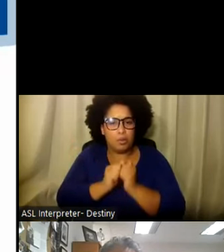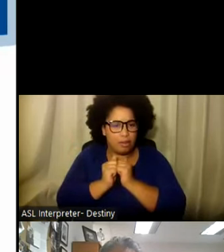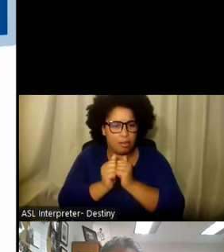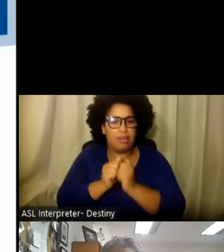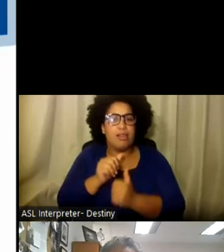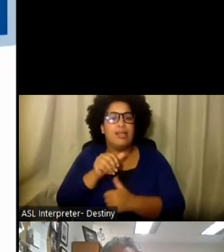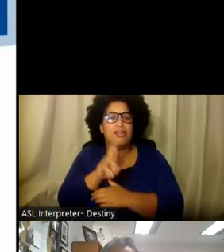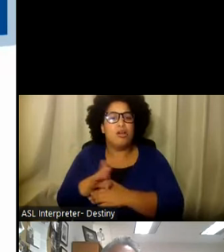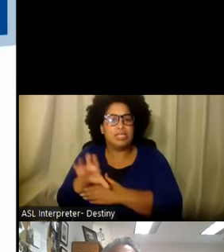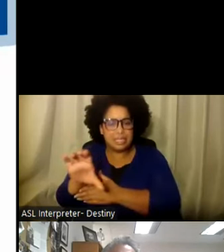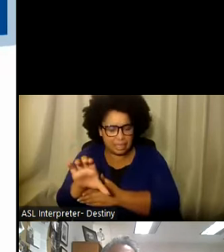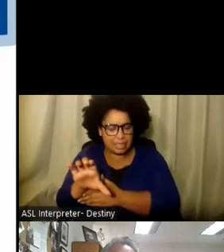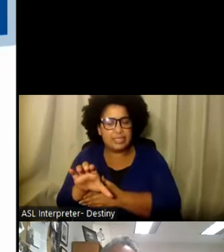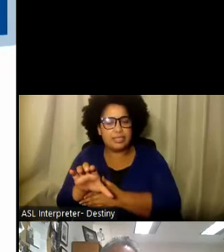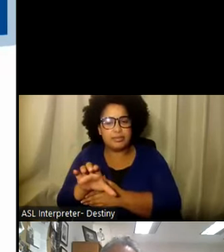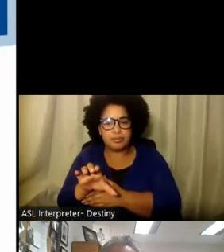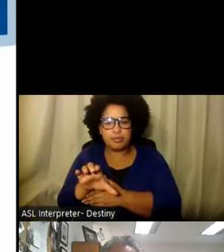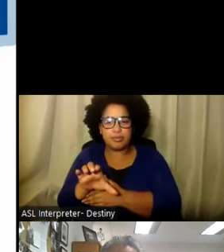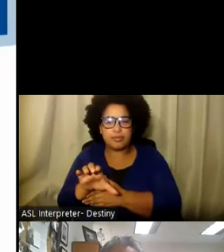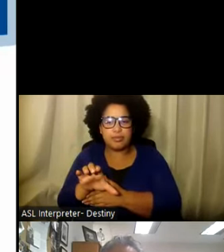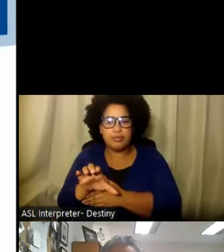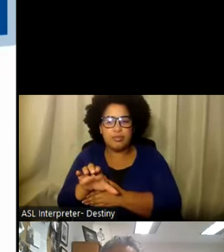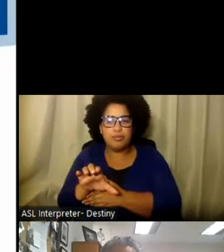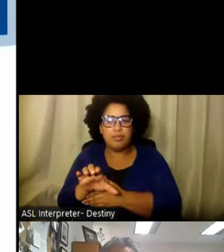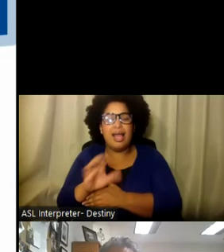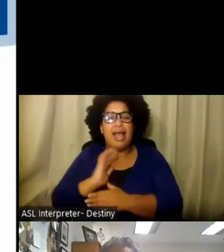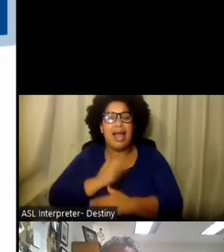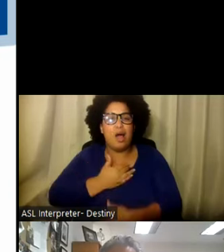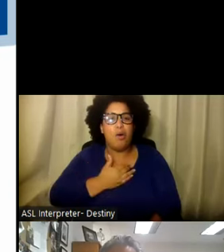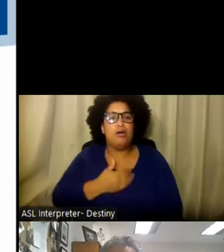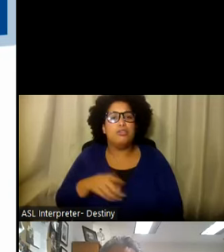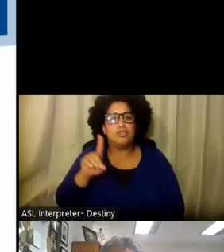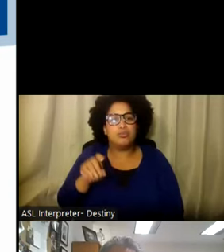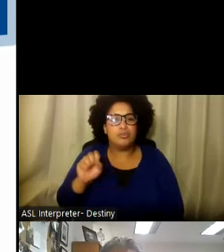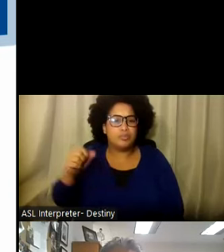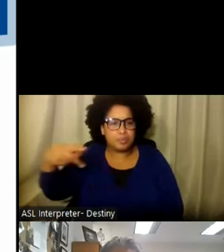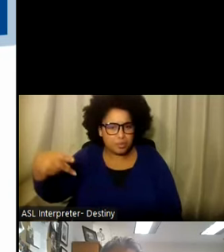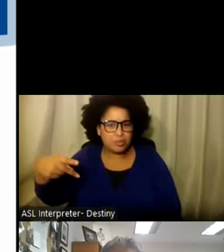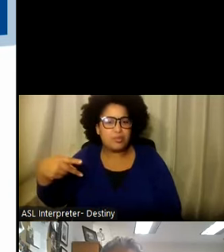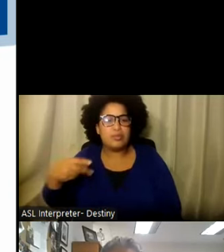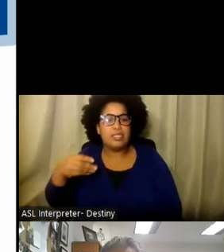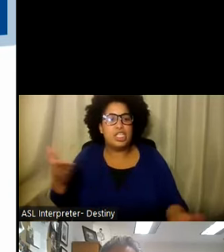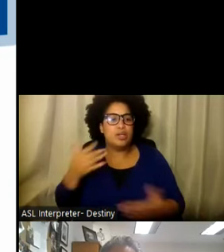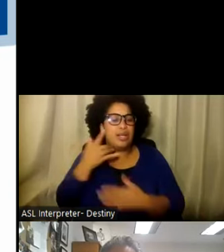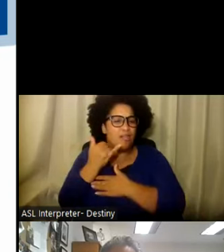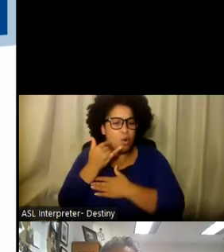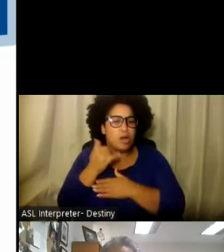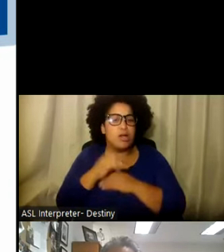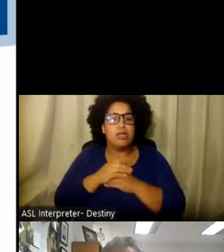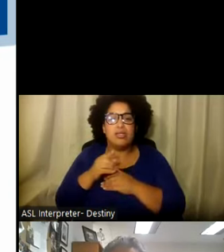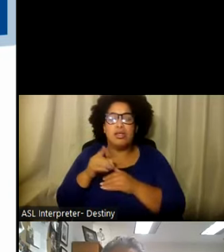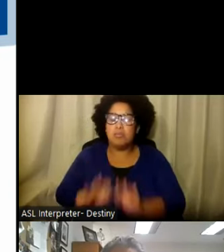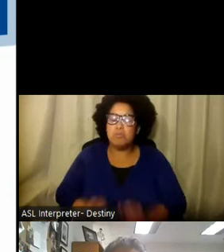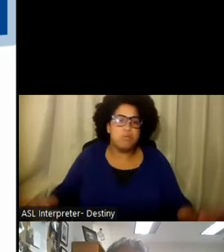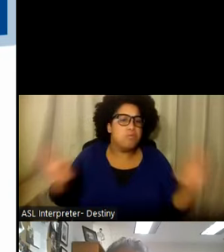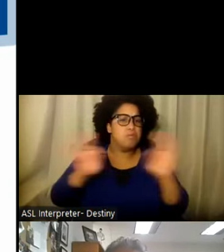Regional Centers that our direct support workforce, the direct support professionals in California, are critically important